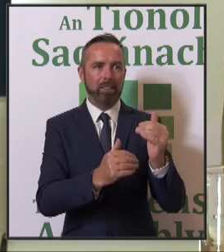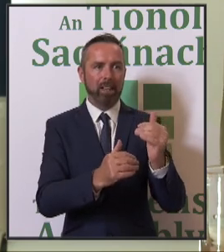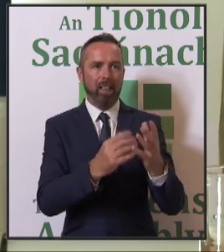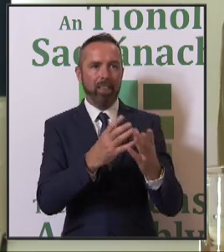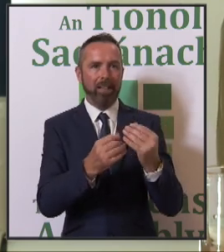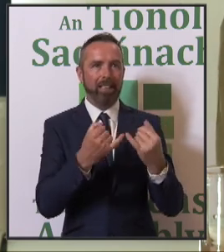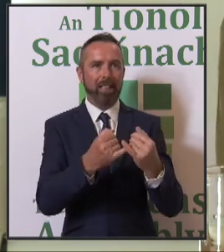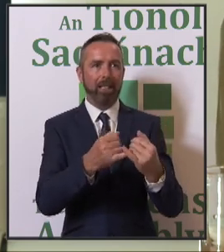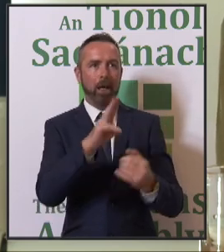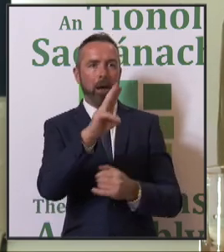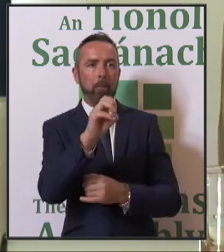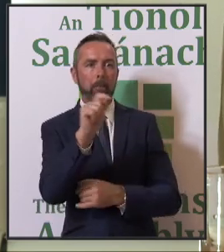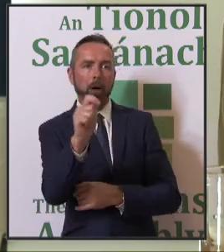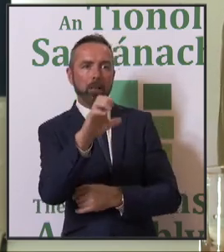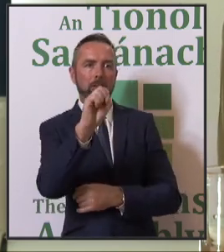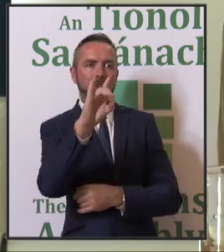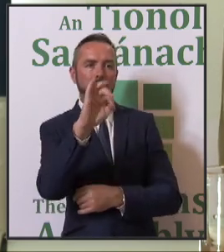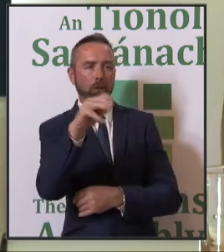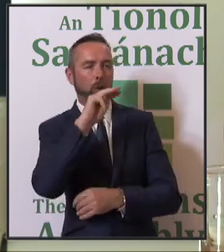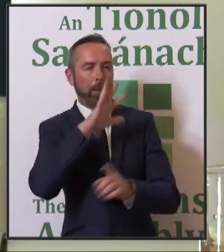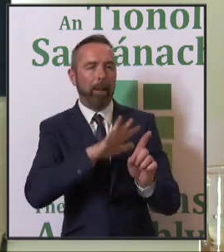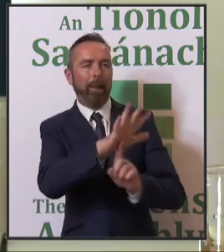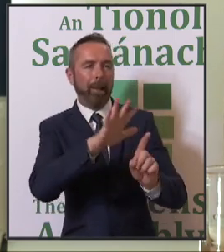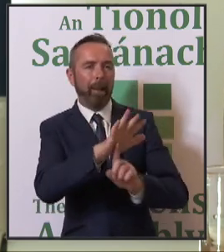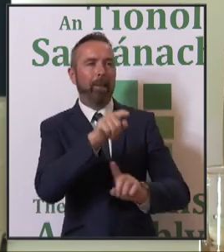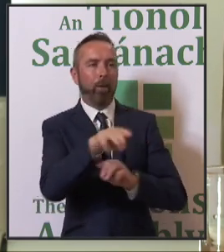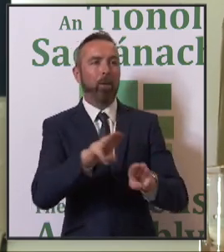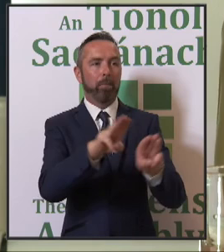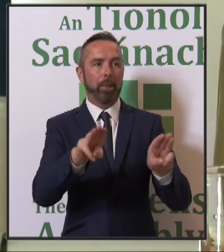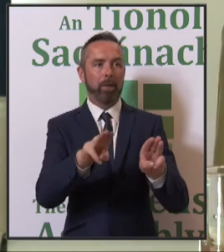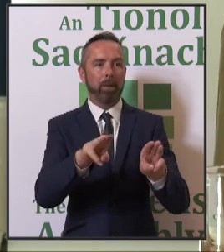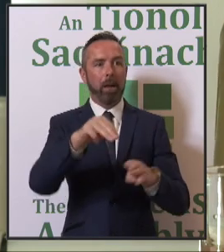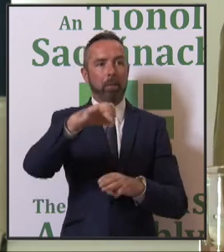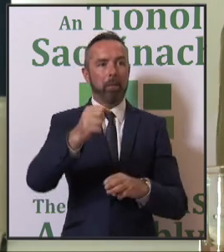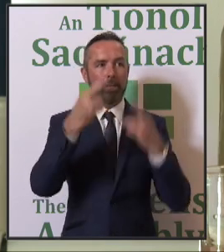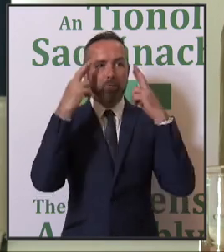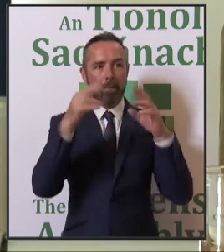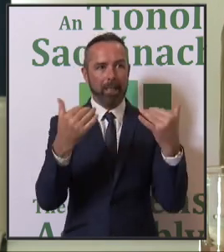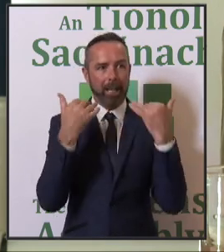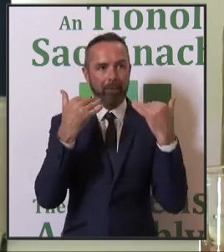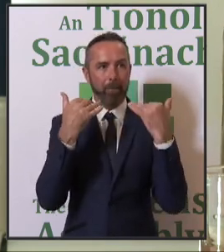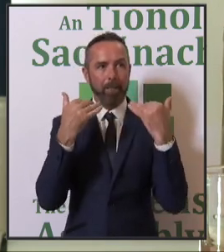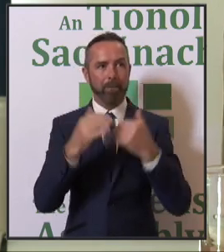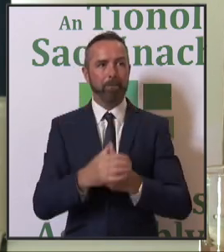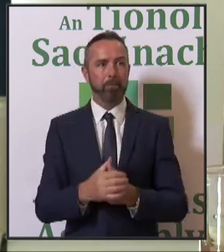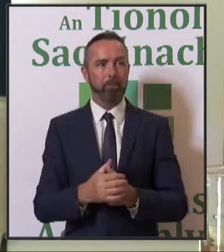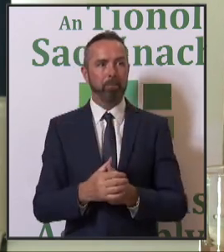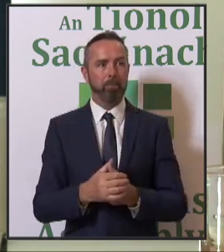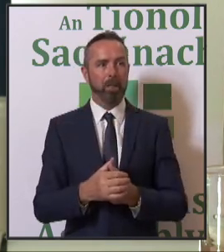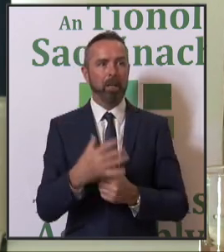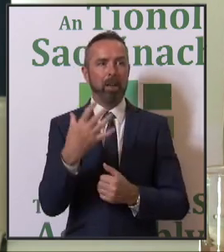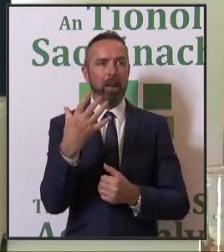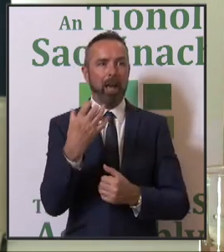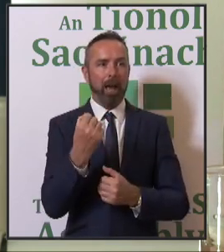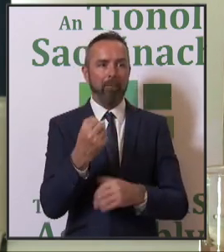pot shots against people and their, you know, misrepresenting information. And we just had